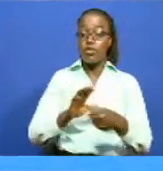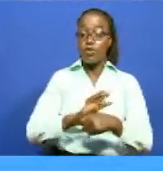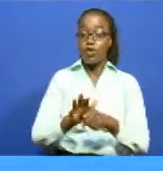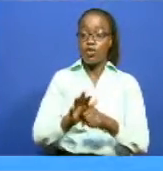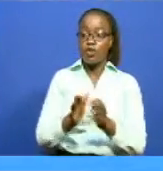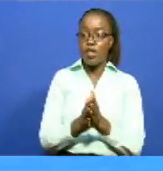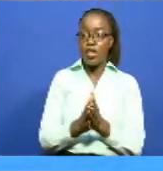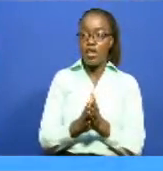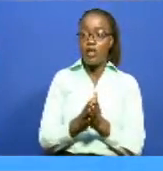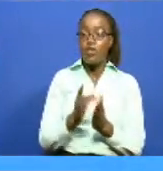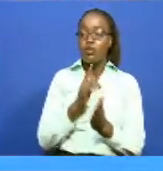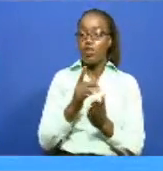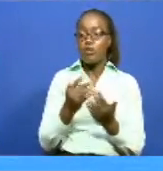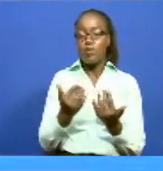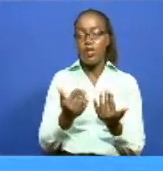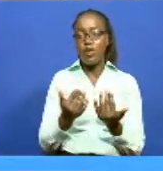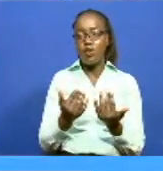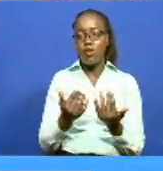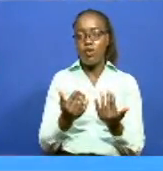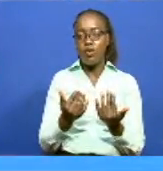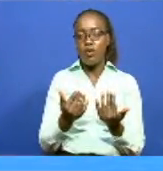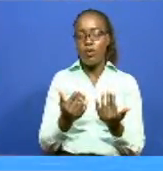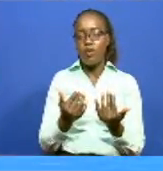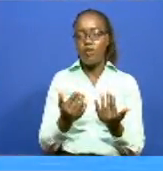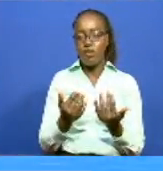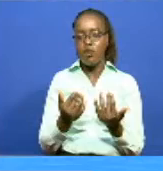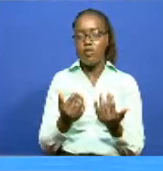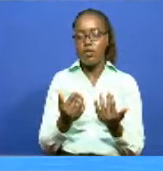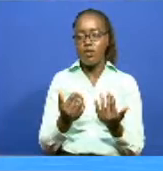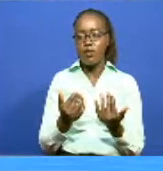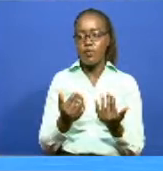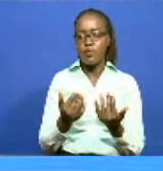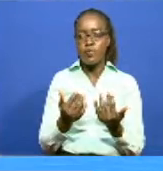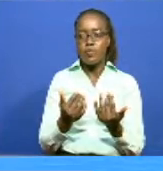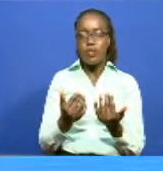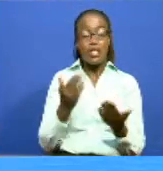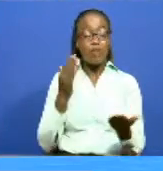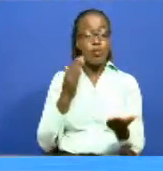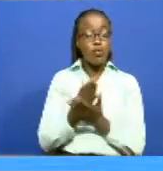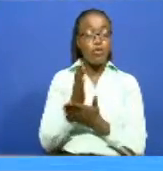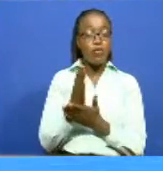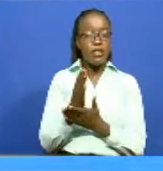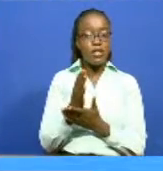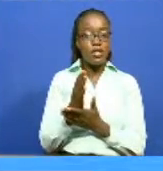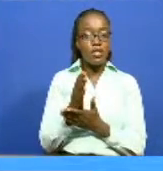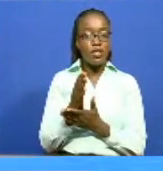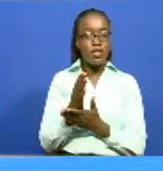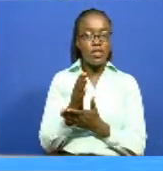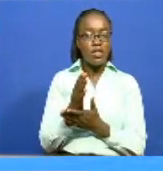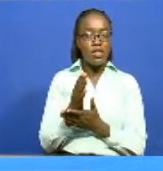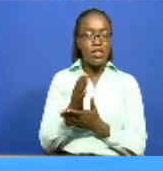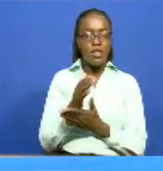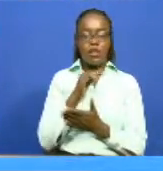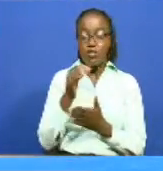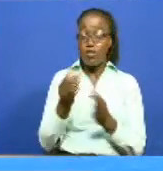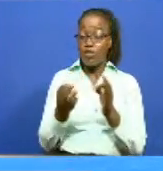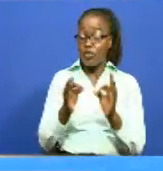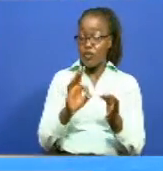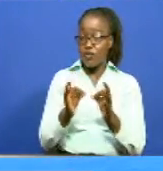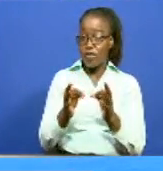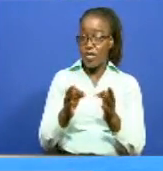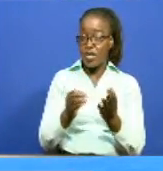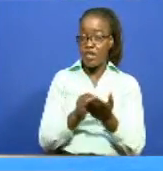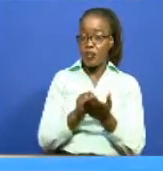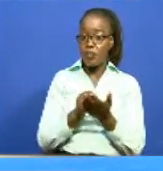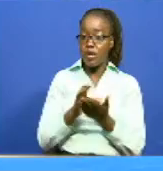so as it stands, and DG will really pick up from here, is that it has been proven to be irrational deployment of resources to